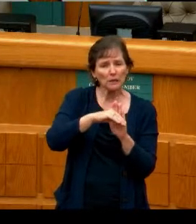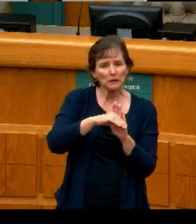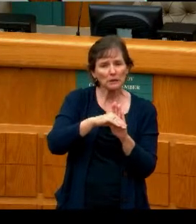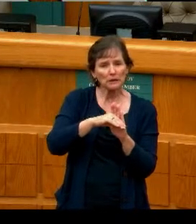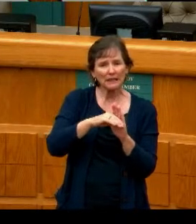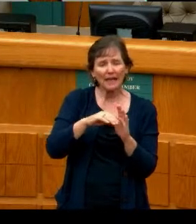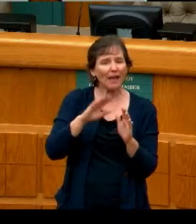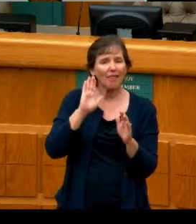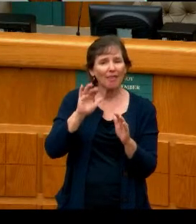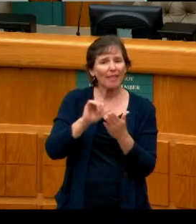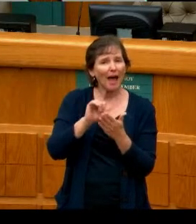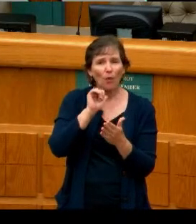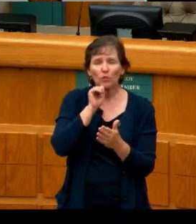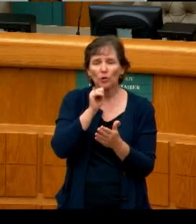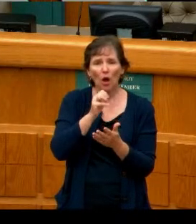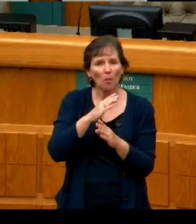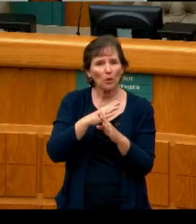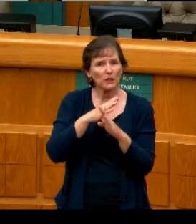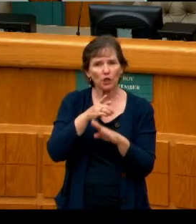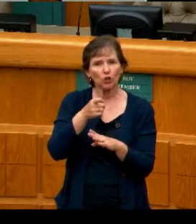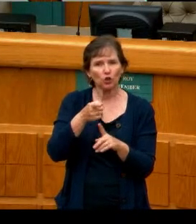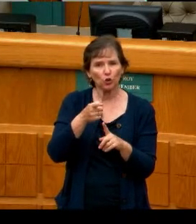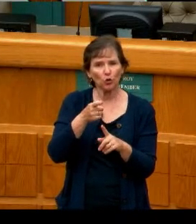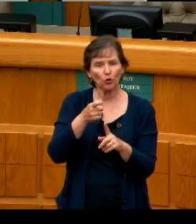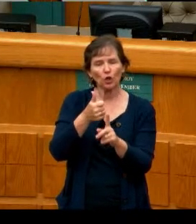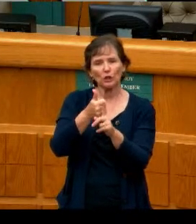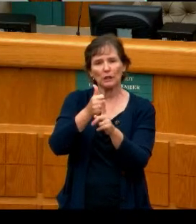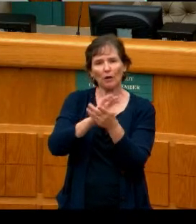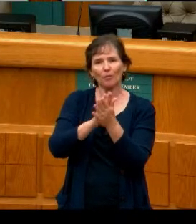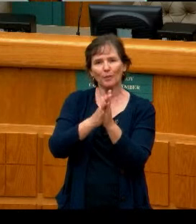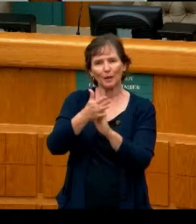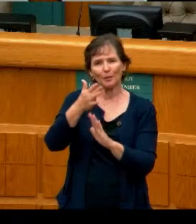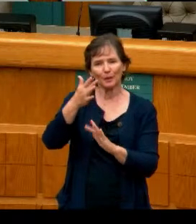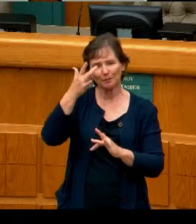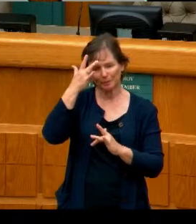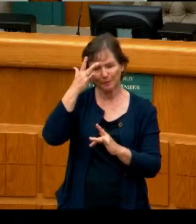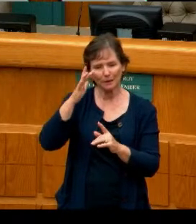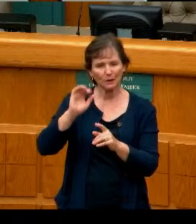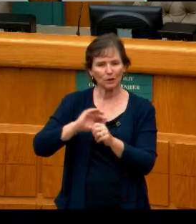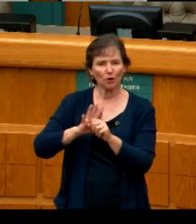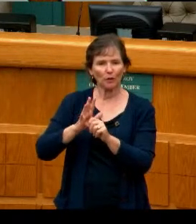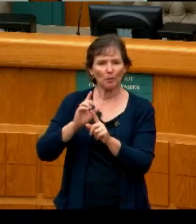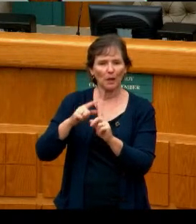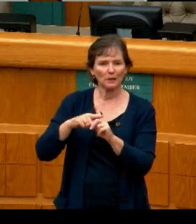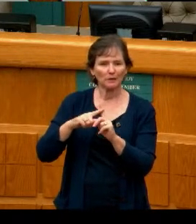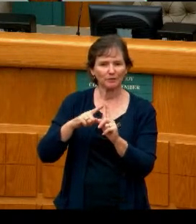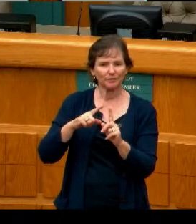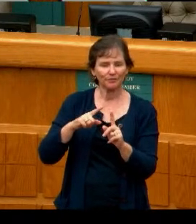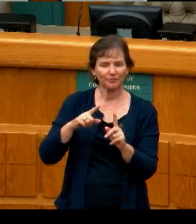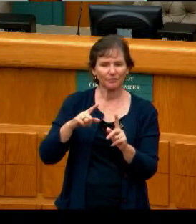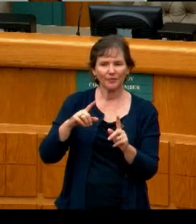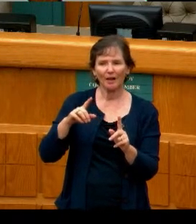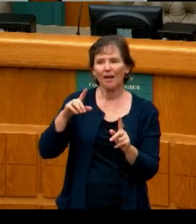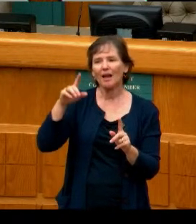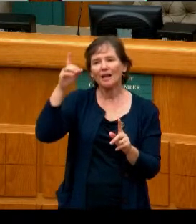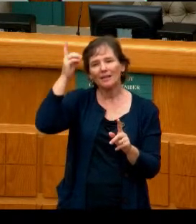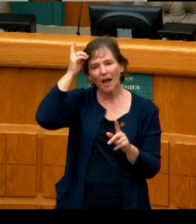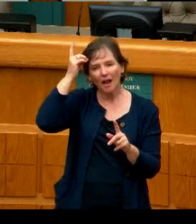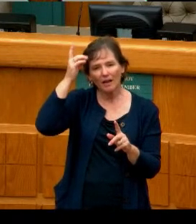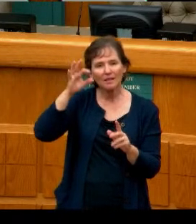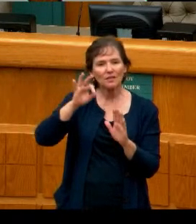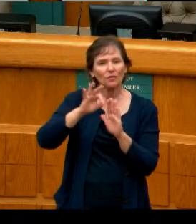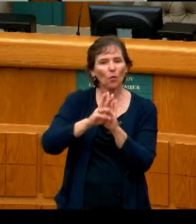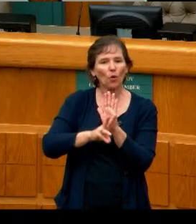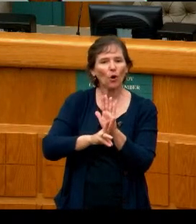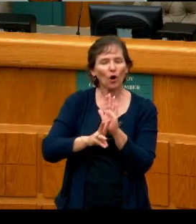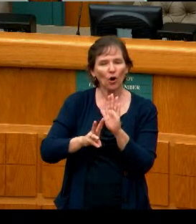still really high. So even though there's a downward trend, that's not going to really protect you from getting COVID. And that trend could change depending on what happens